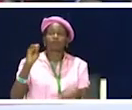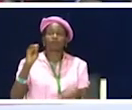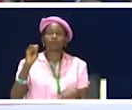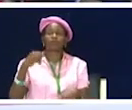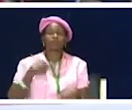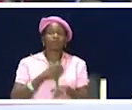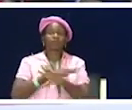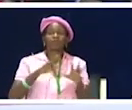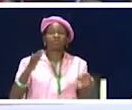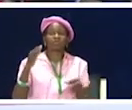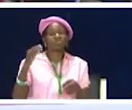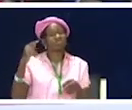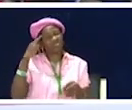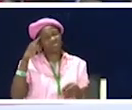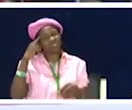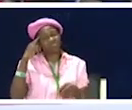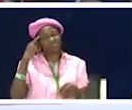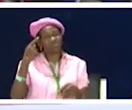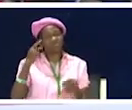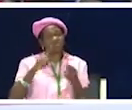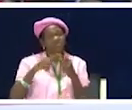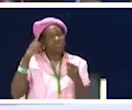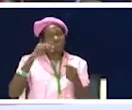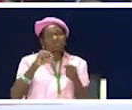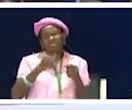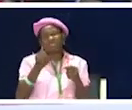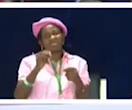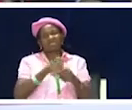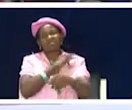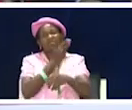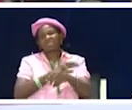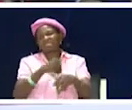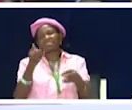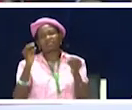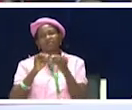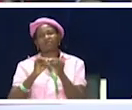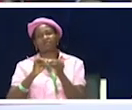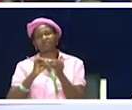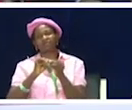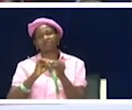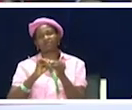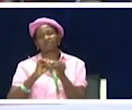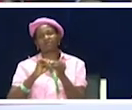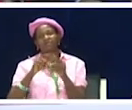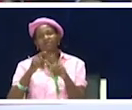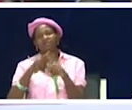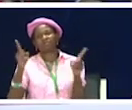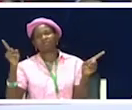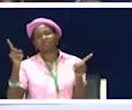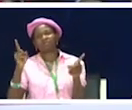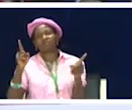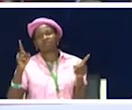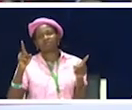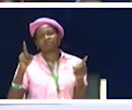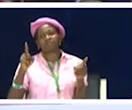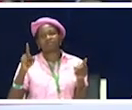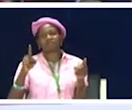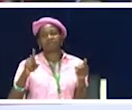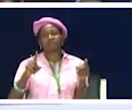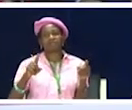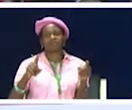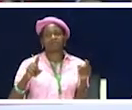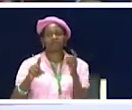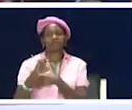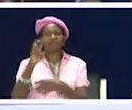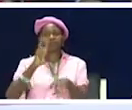we don't seem to treat them as anything mighty anymore. But I've warned us again and again,